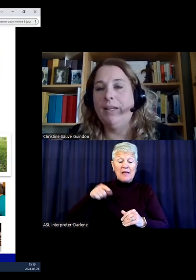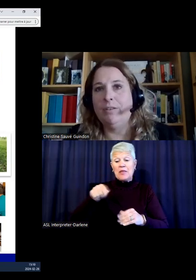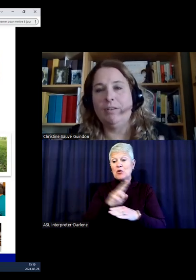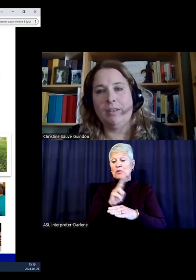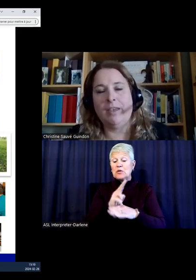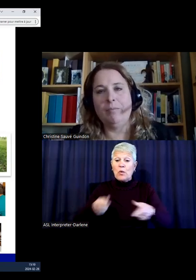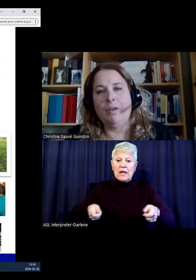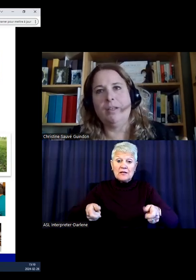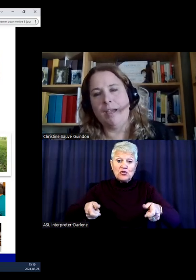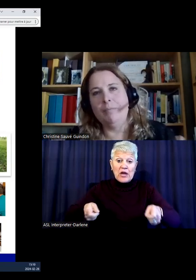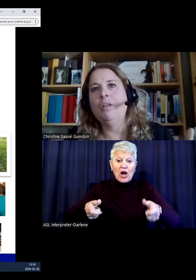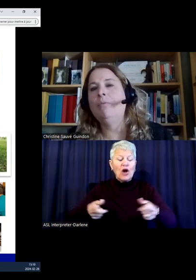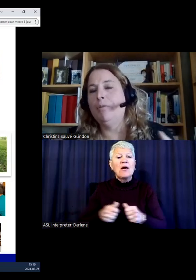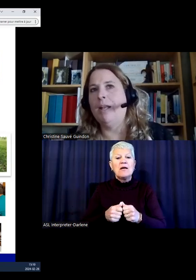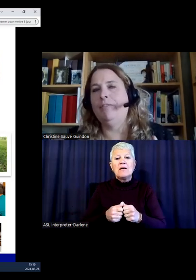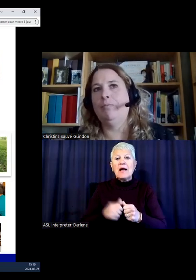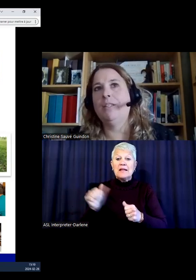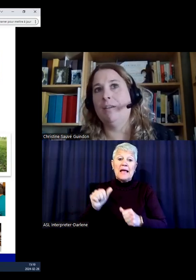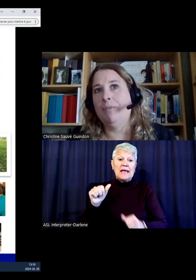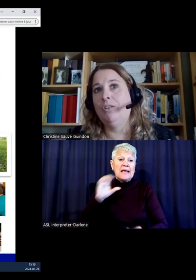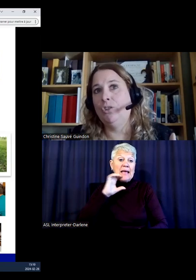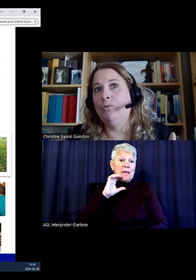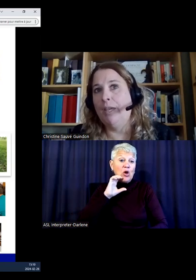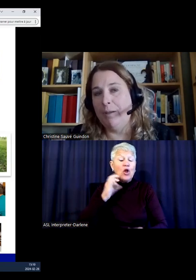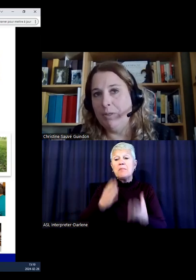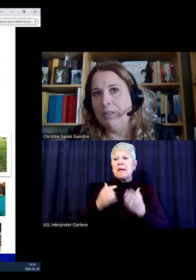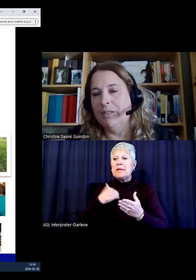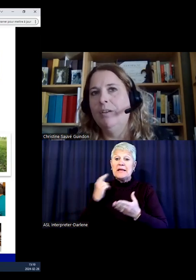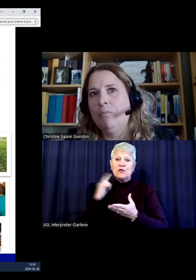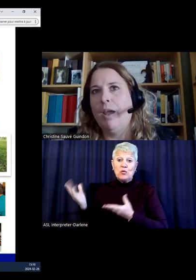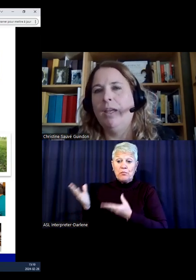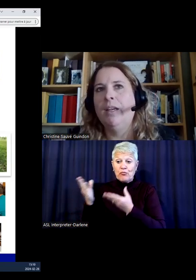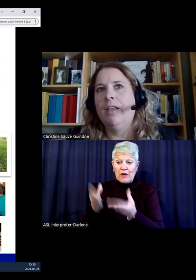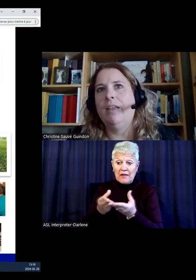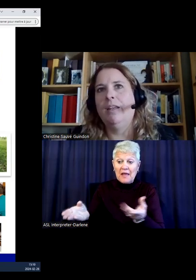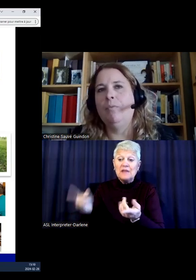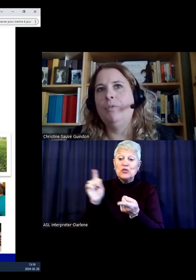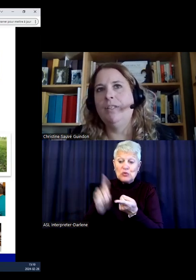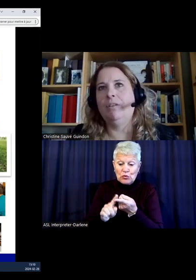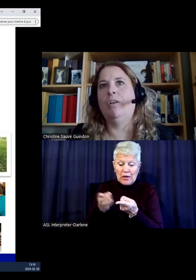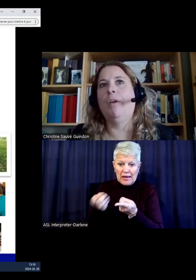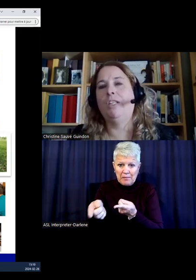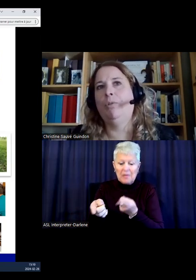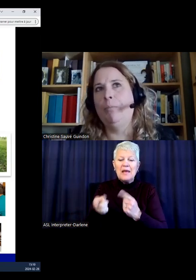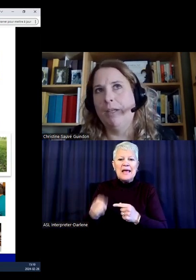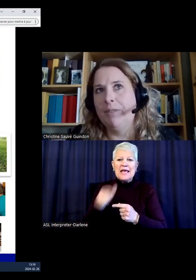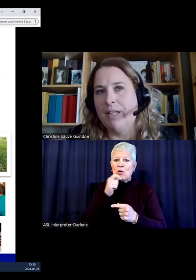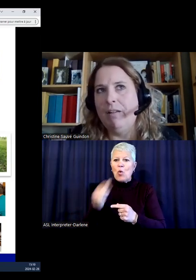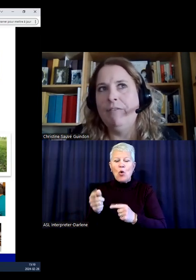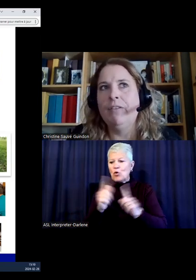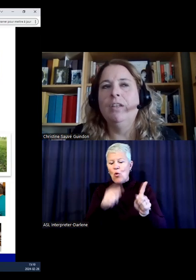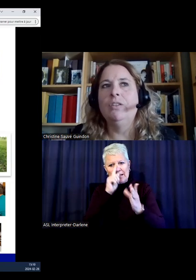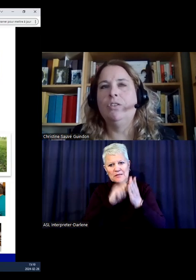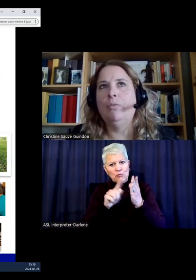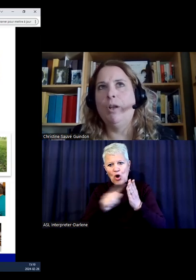We might, like Campbell, we might have to bring something to him, right, that he won't necessarily go explore by